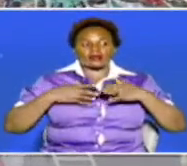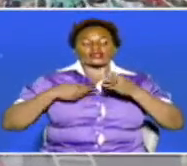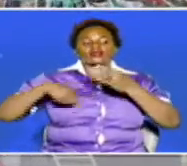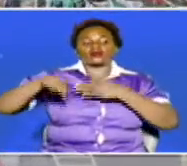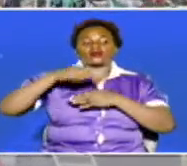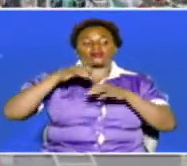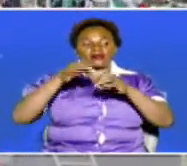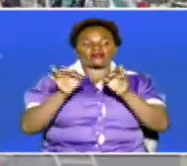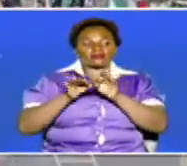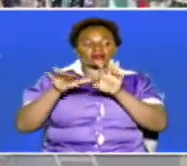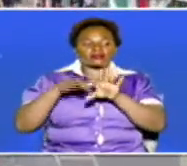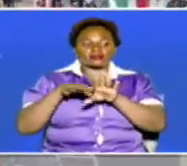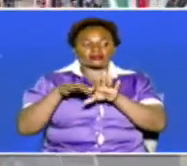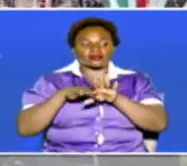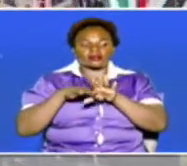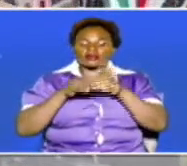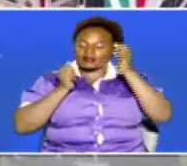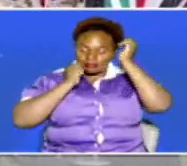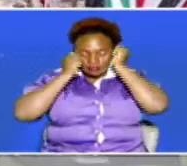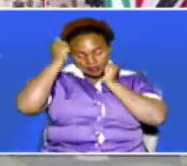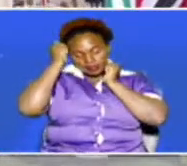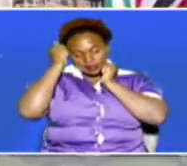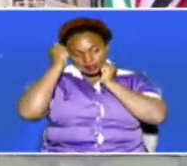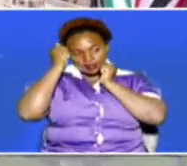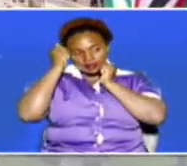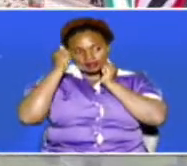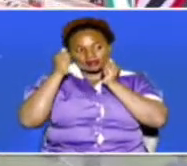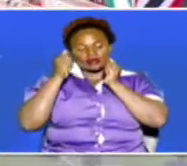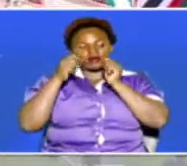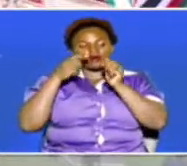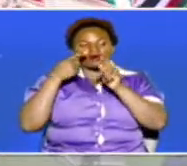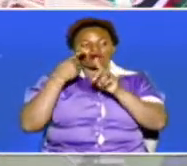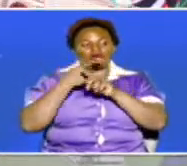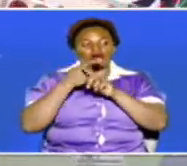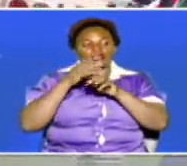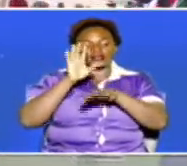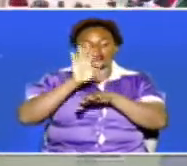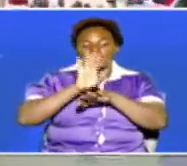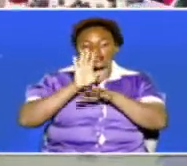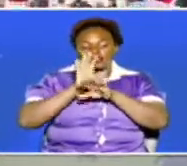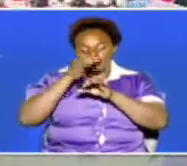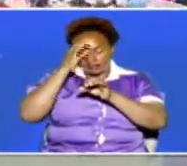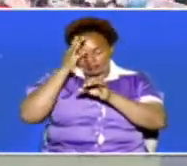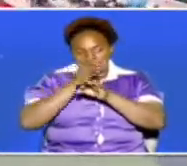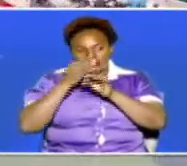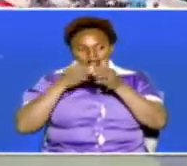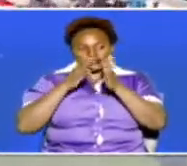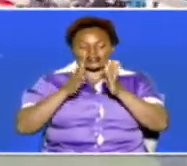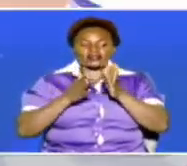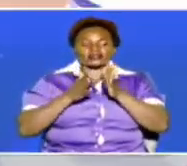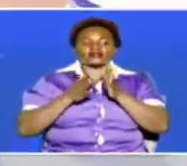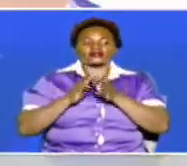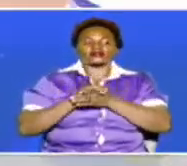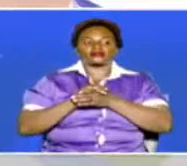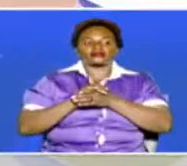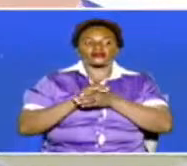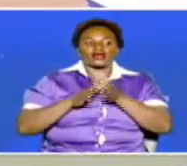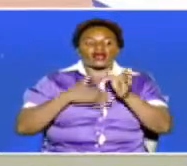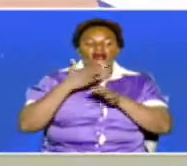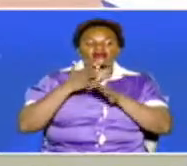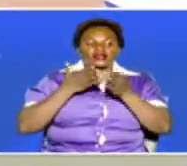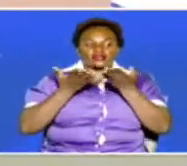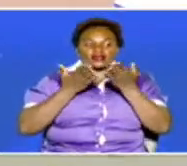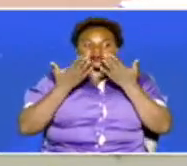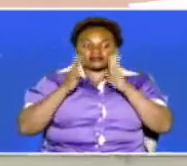surrounded by family members, military generals, pallbearers, and religious leaders who sat at the middle of the stadium. After the